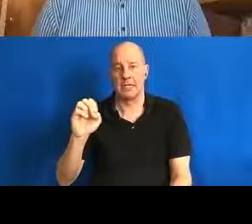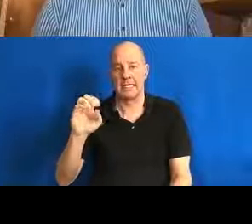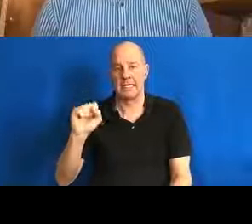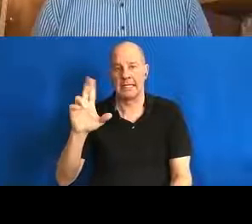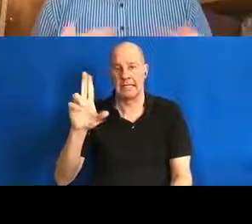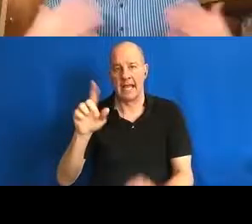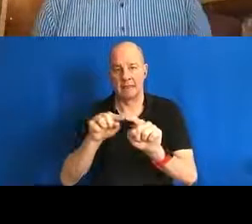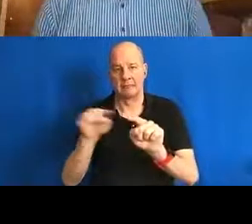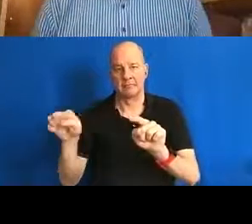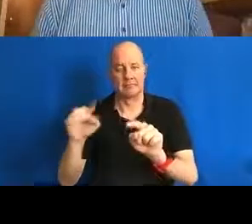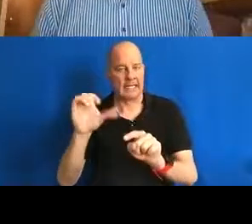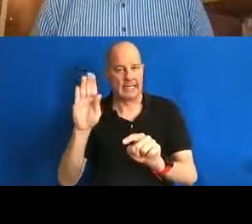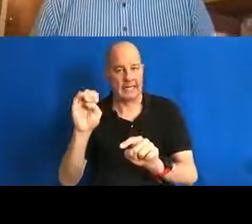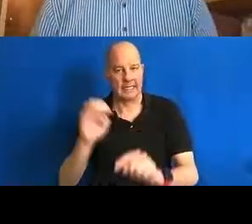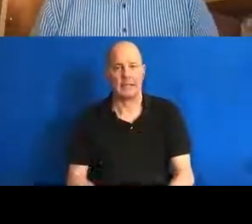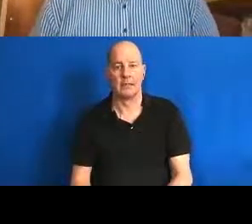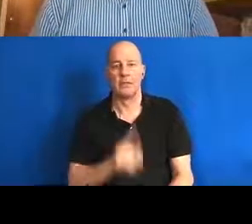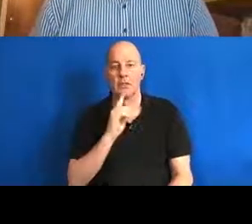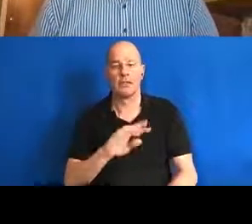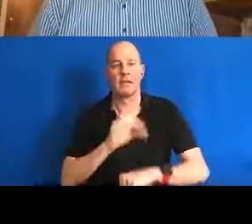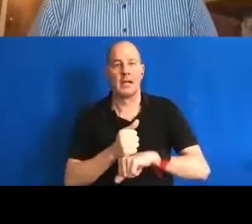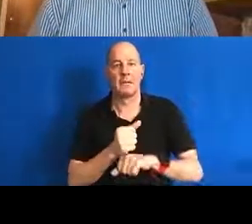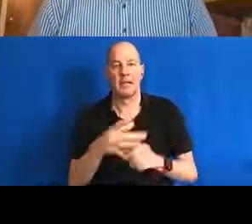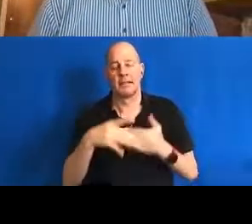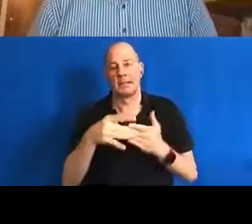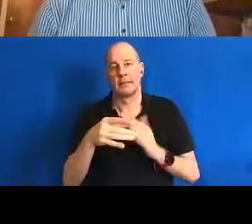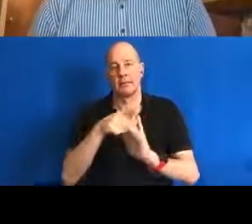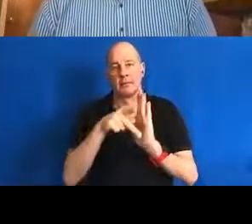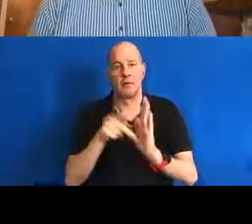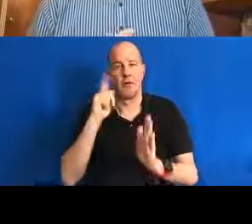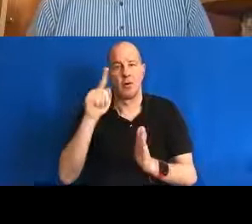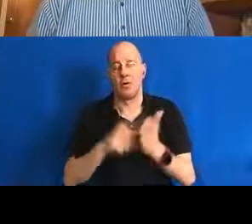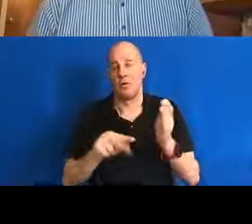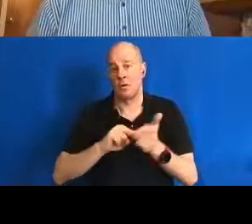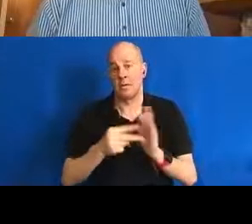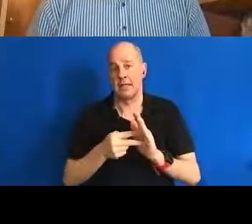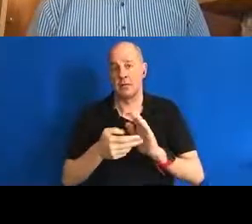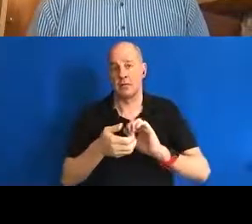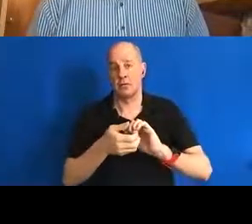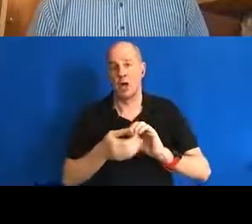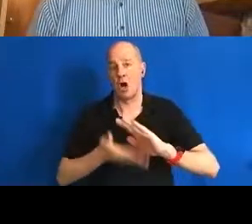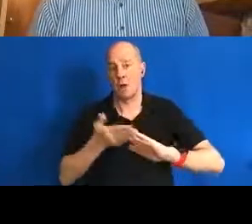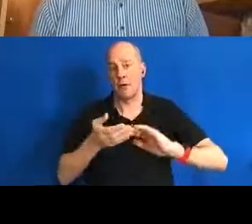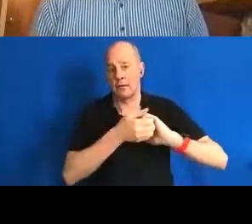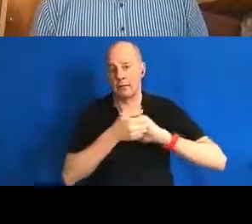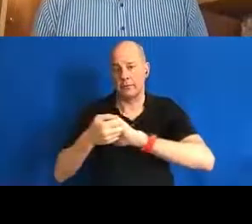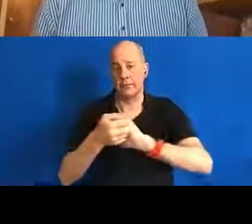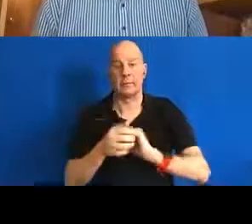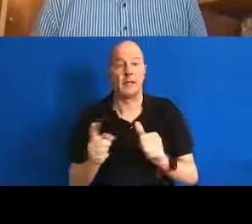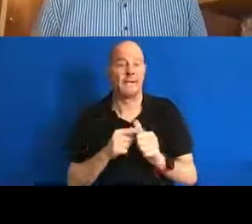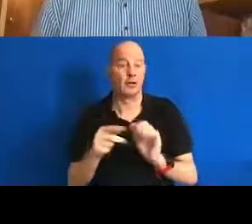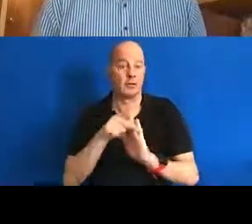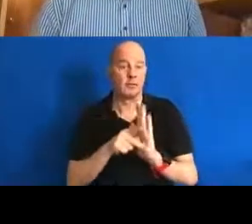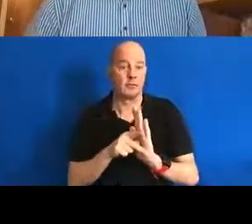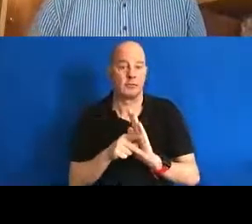of or the guiding principles for what it means to be operating cooperatively. So the first principle is subordination